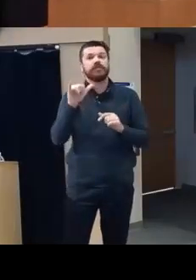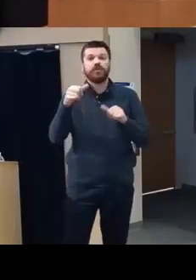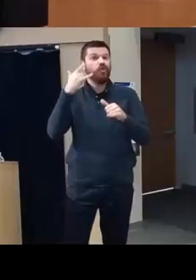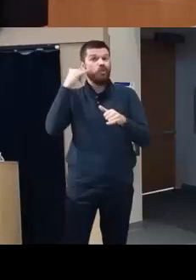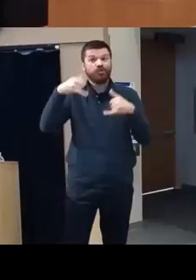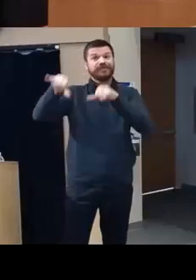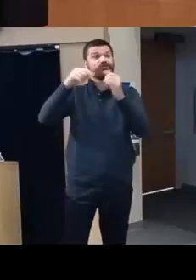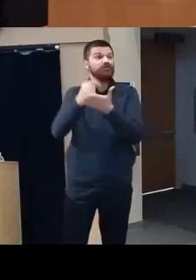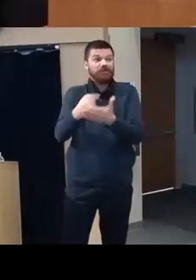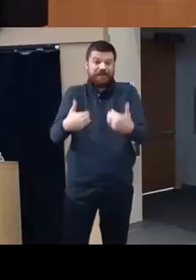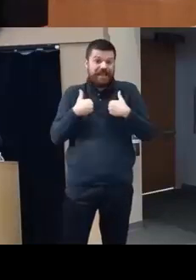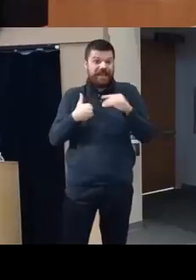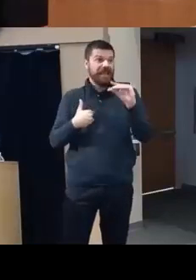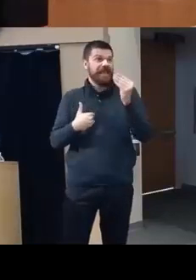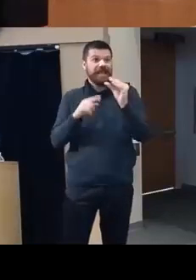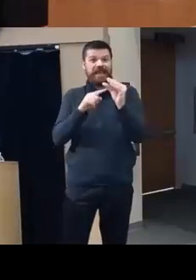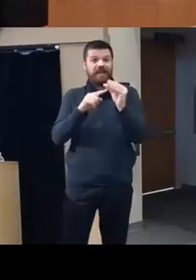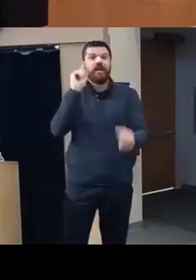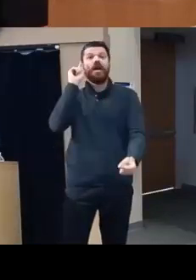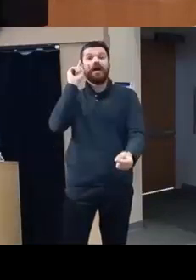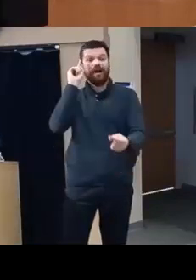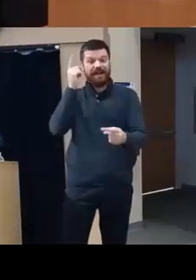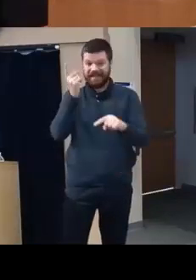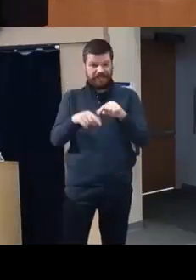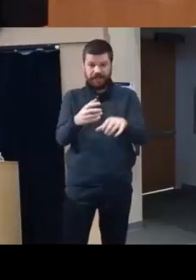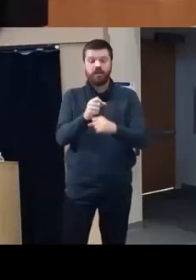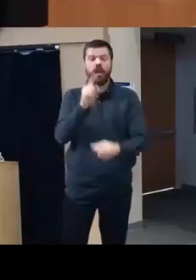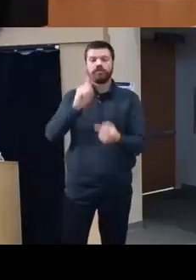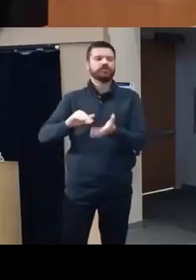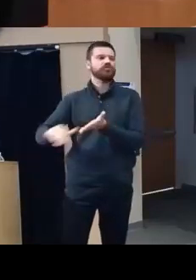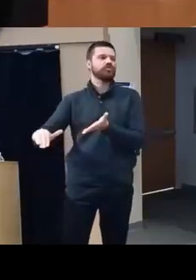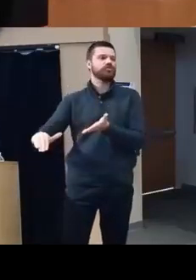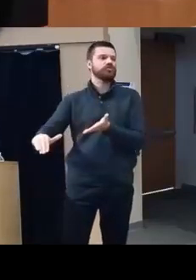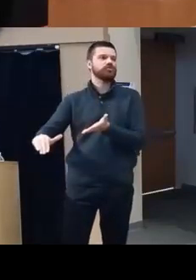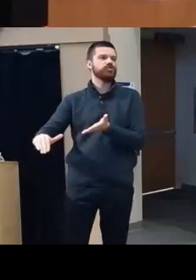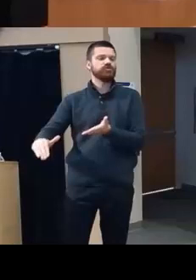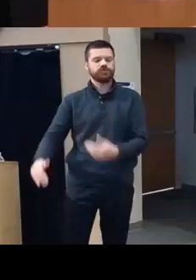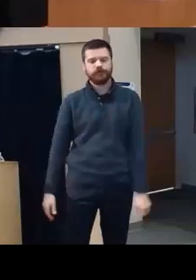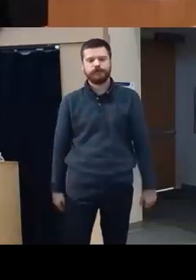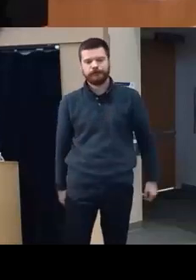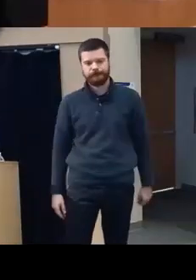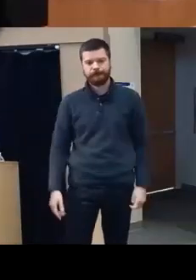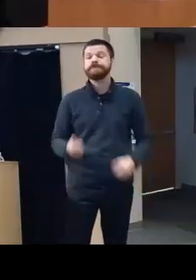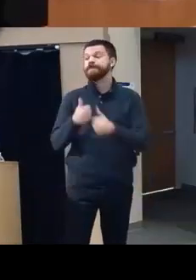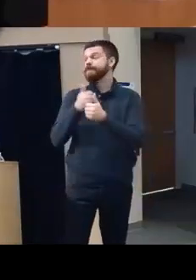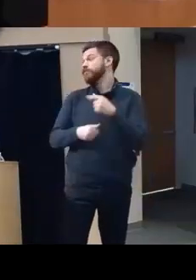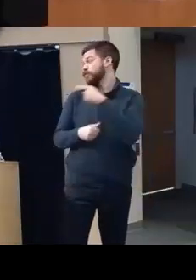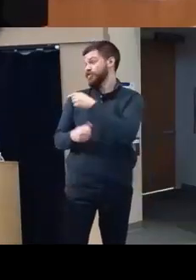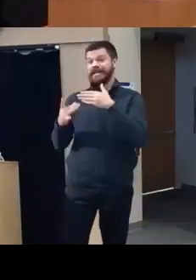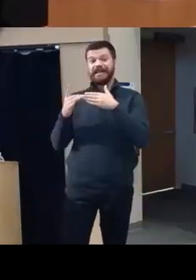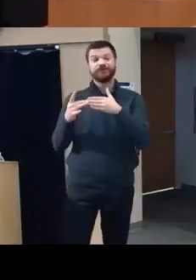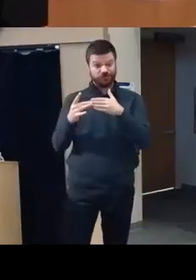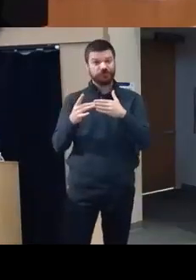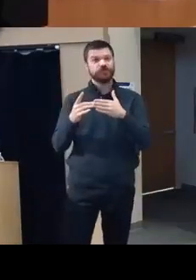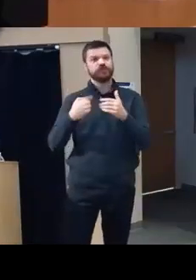treatment for that disorder until they have been discharged from inpatient. Under Dr. Baciewicz's leadership, we developed the